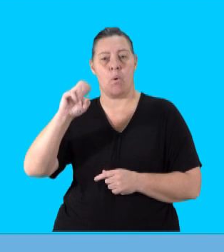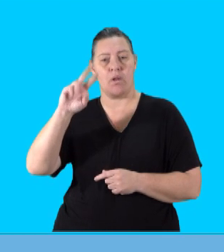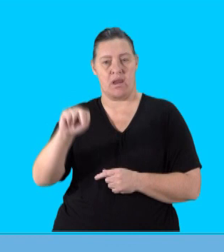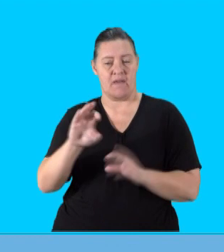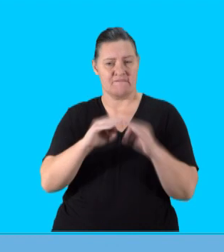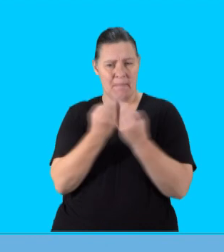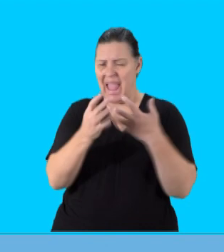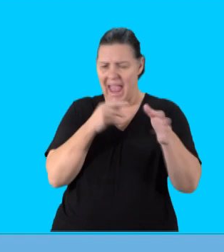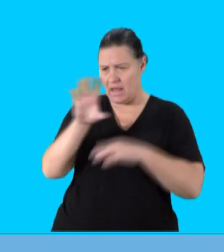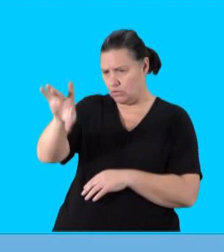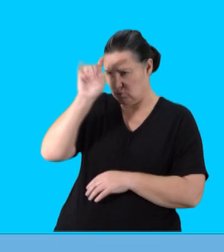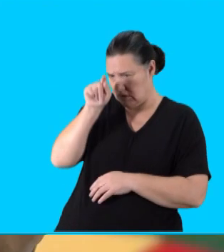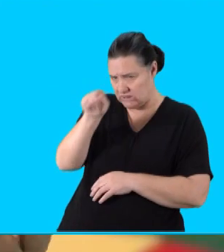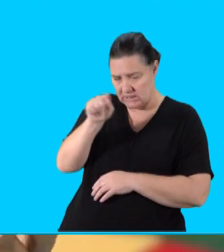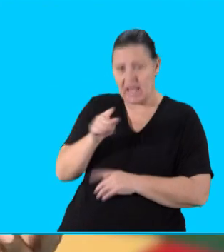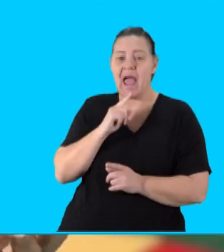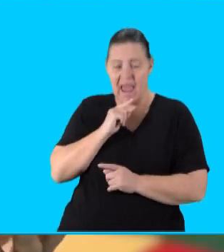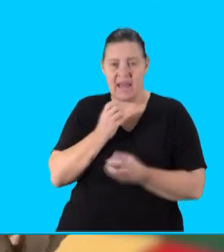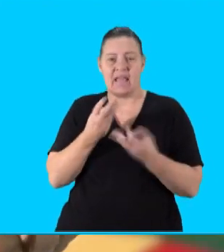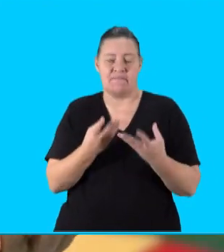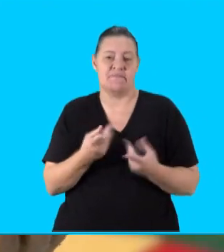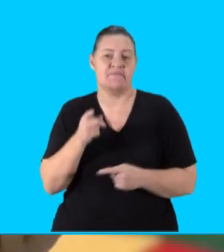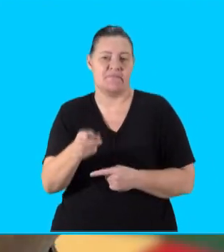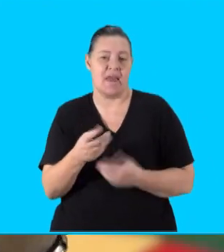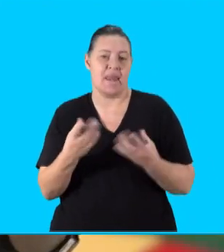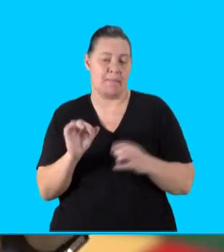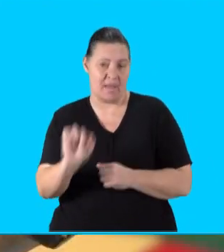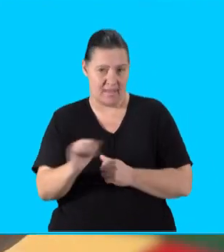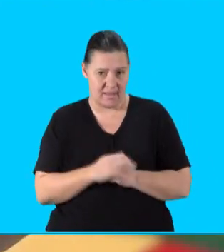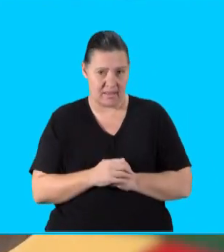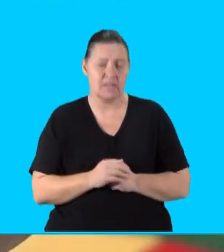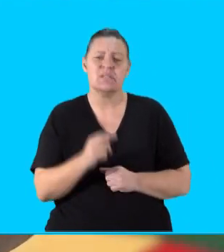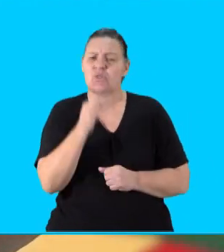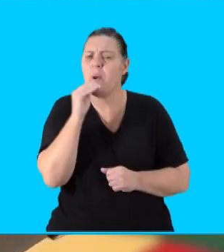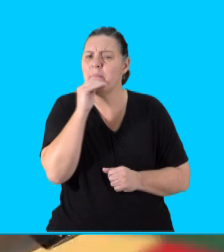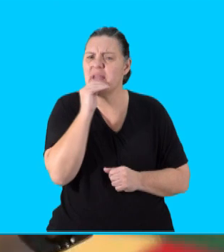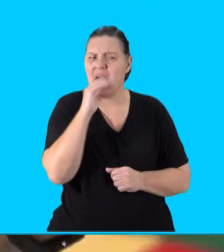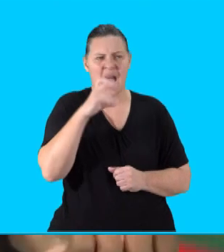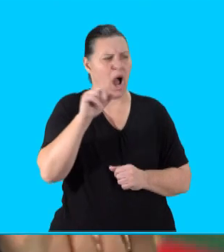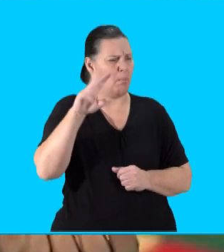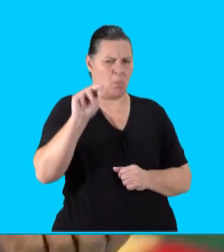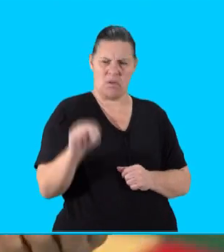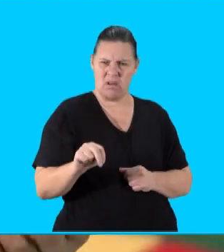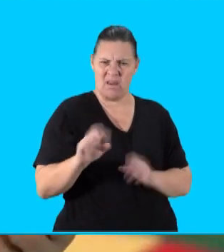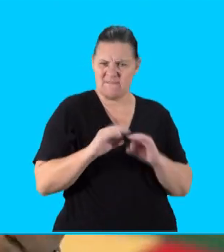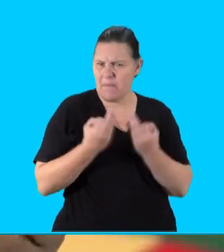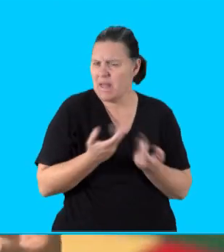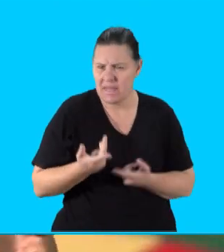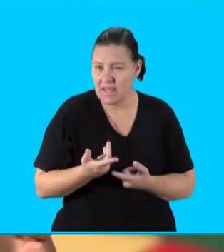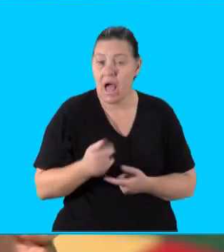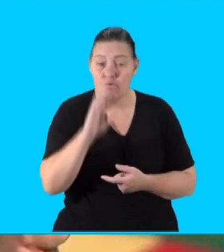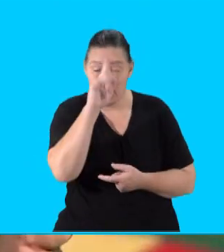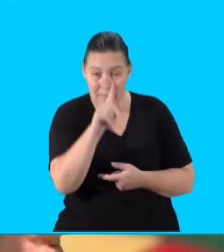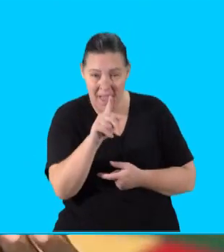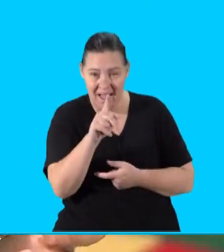number of protons. So we need to look at the carbon family and remind ourselves what they mean by a carbon family. Remember that